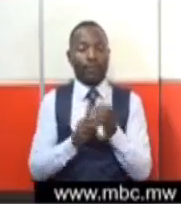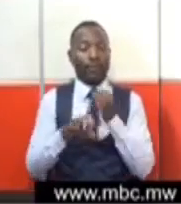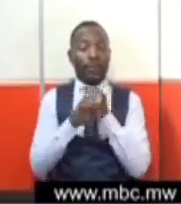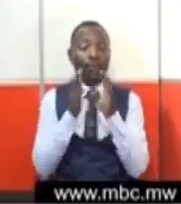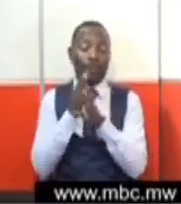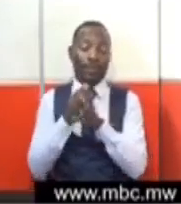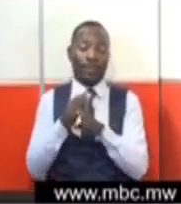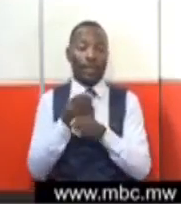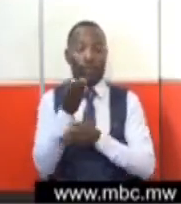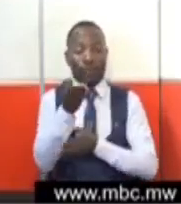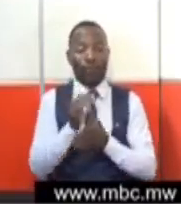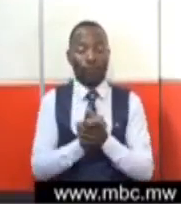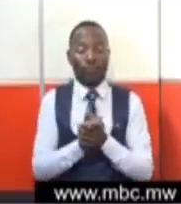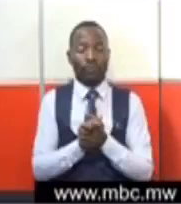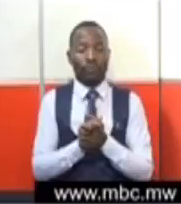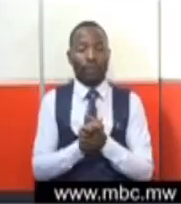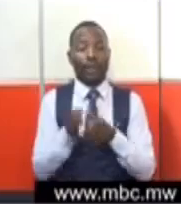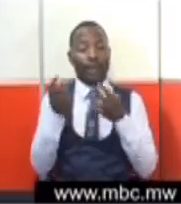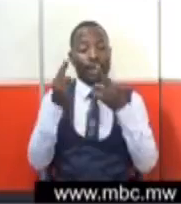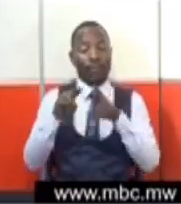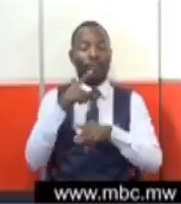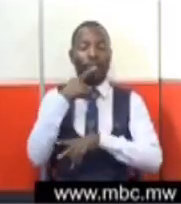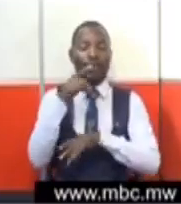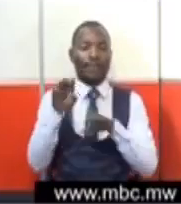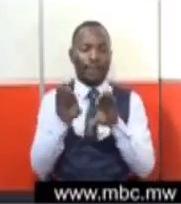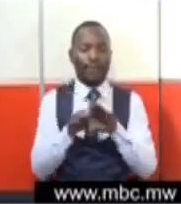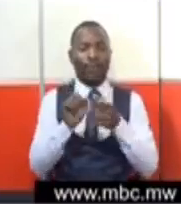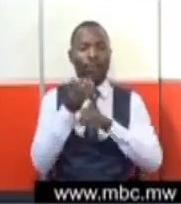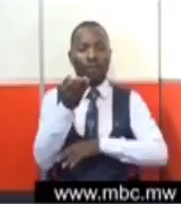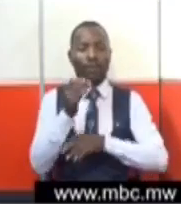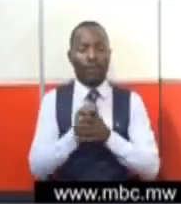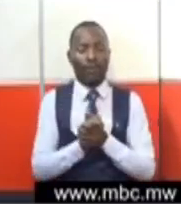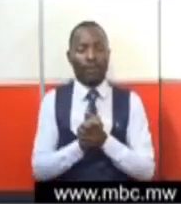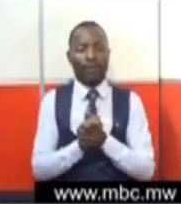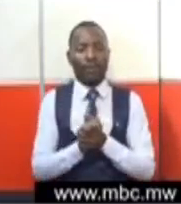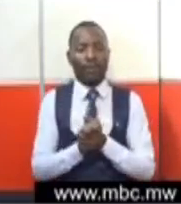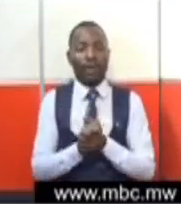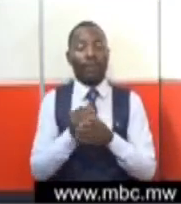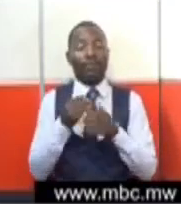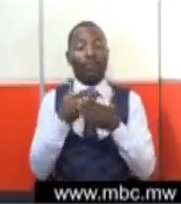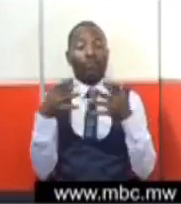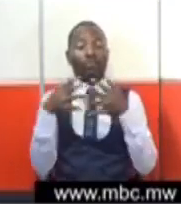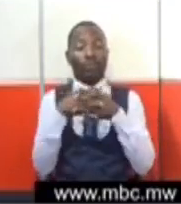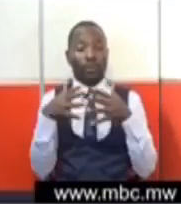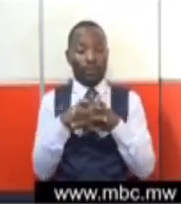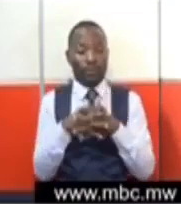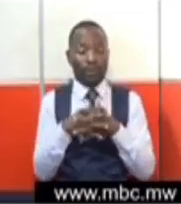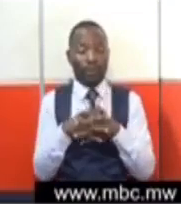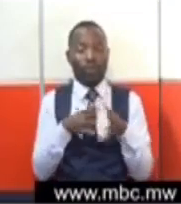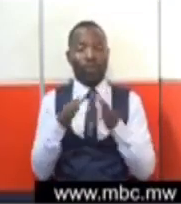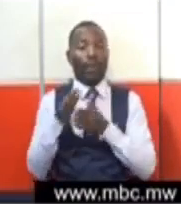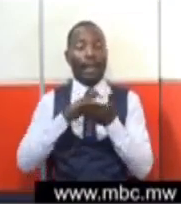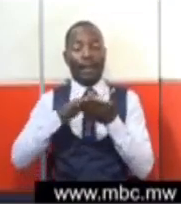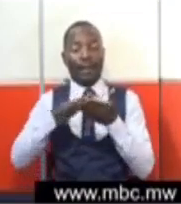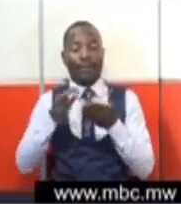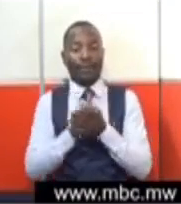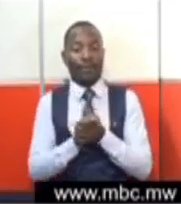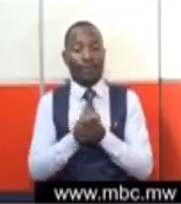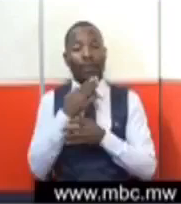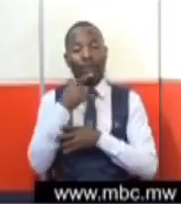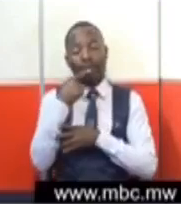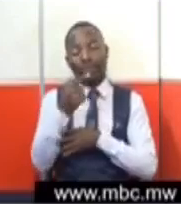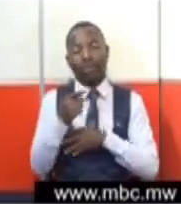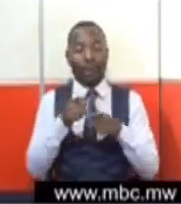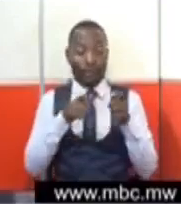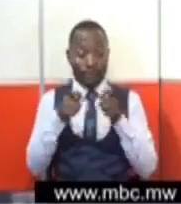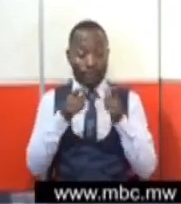countries within the region. The report says such climatic shocks have had an impact on the country's macroeconomic situation, which needs to be